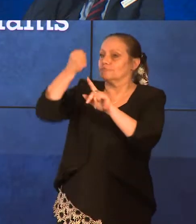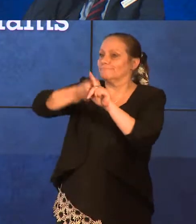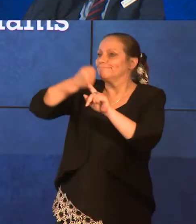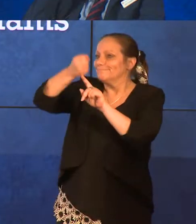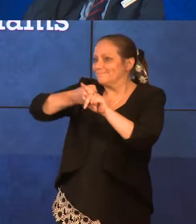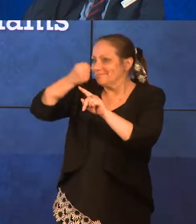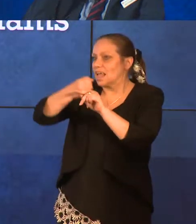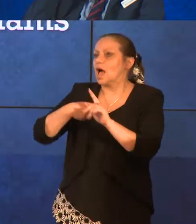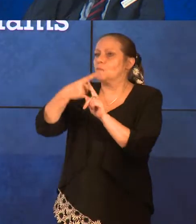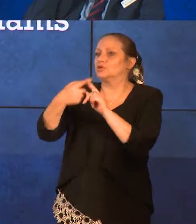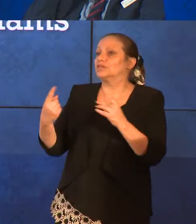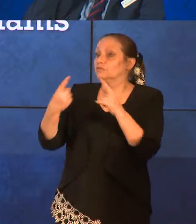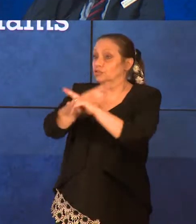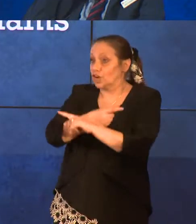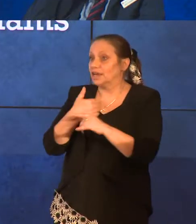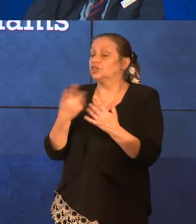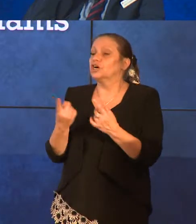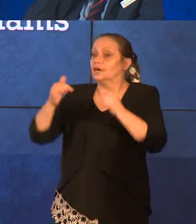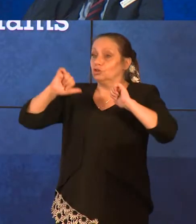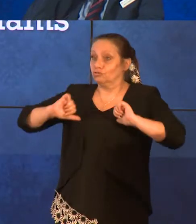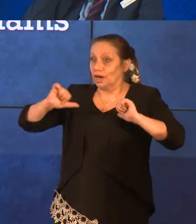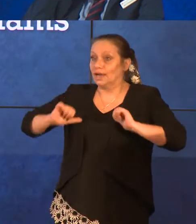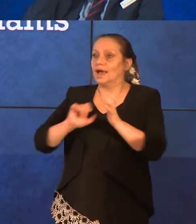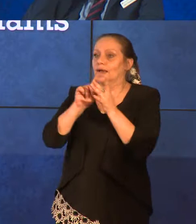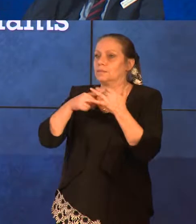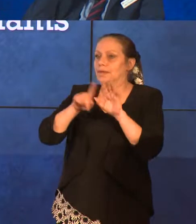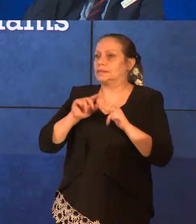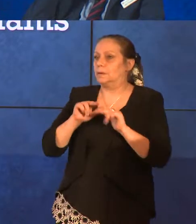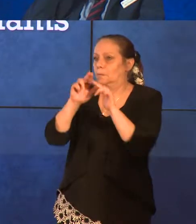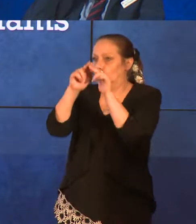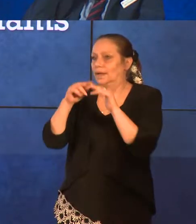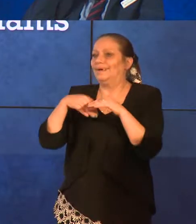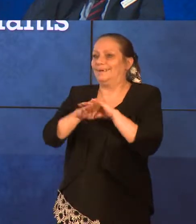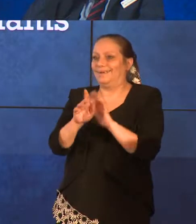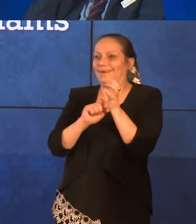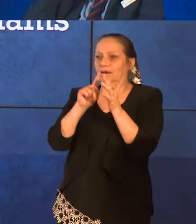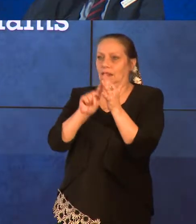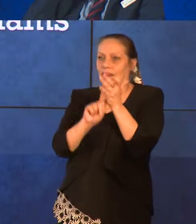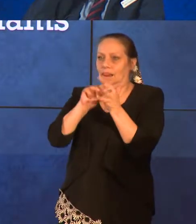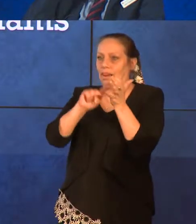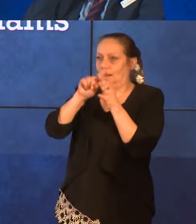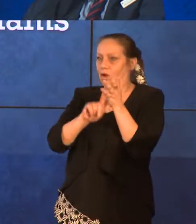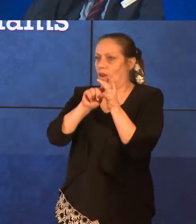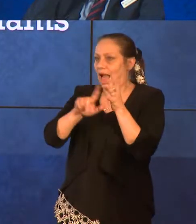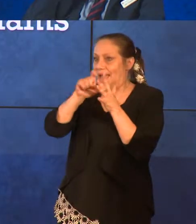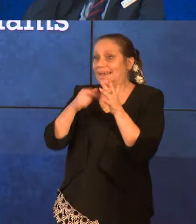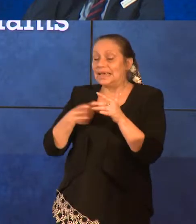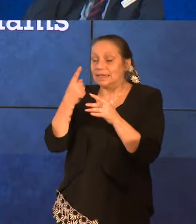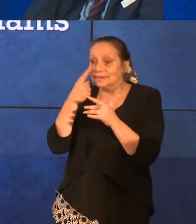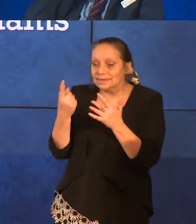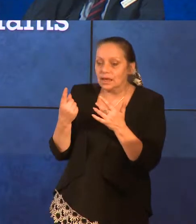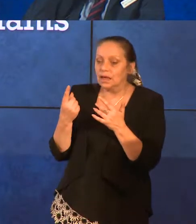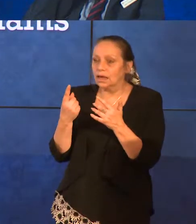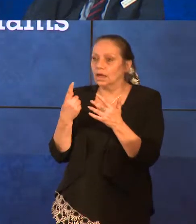and positive change, but also on training and capacity building within legal aid, and then identifying some of those escalation